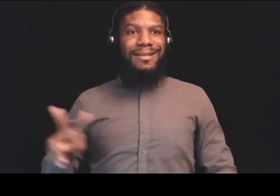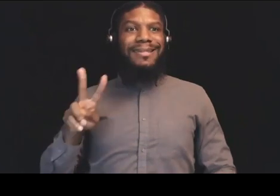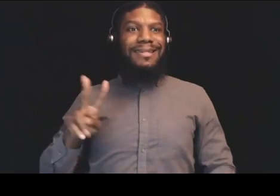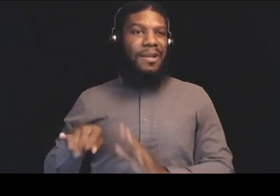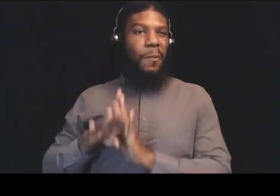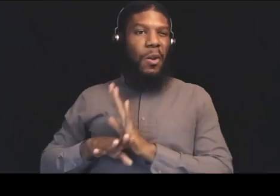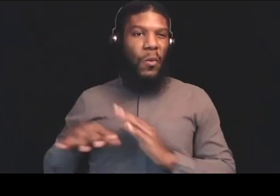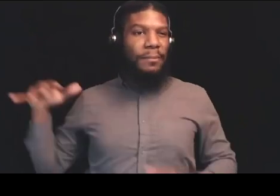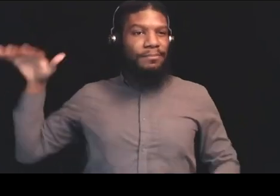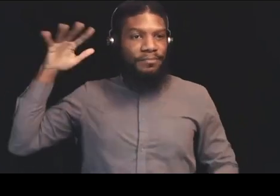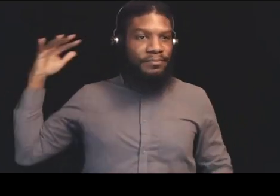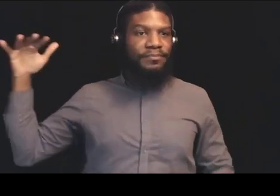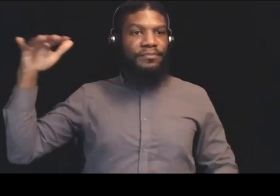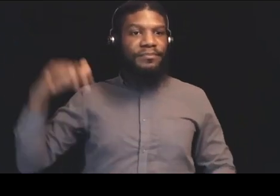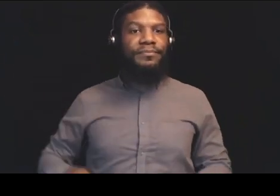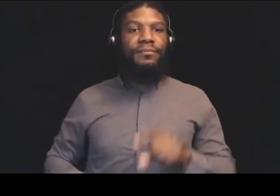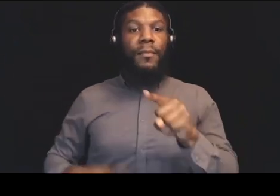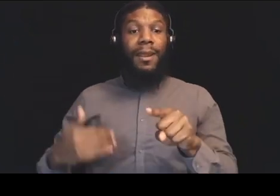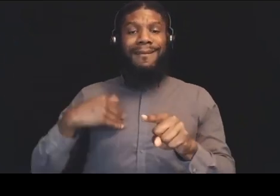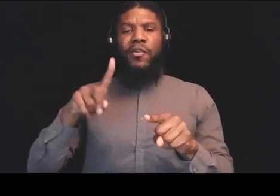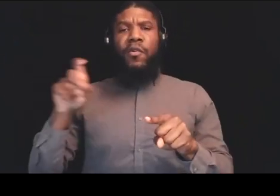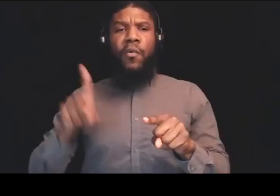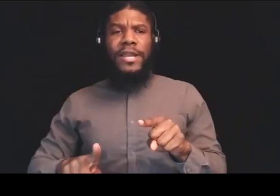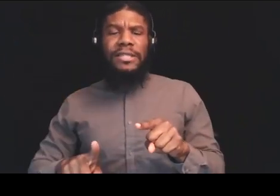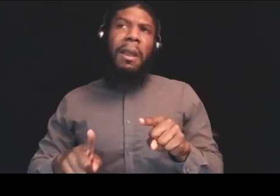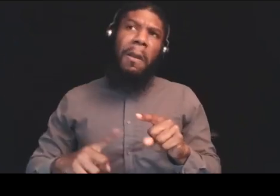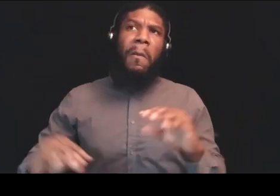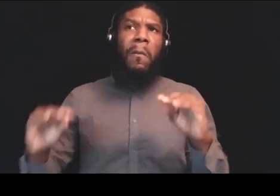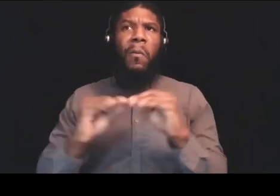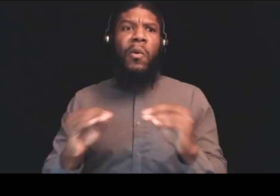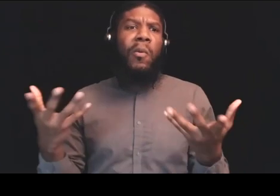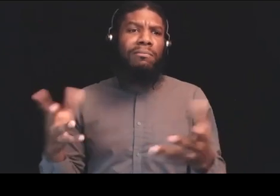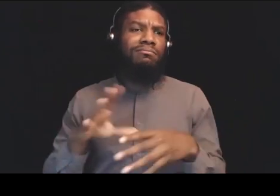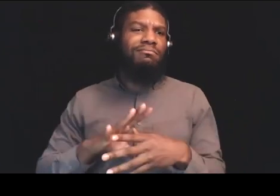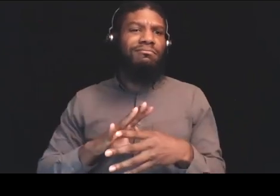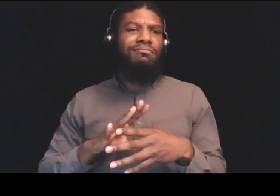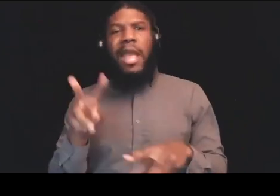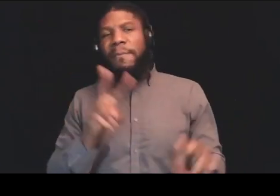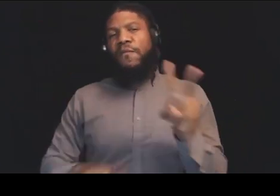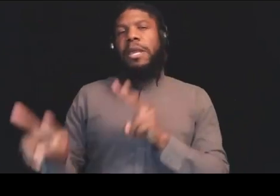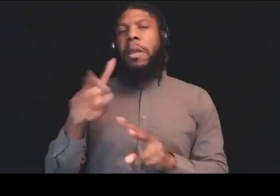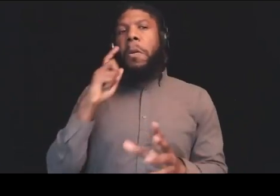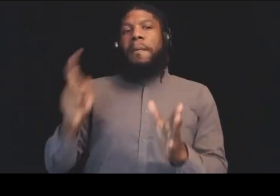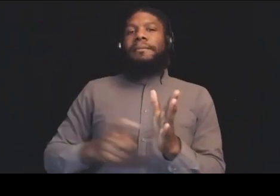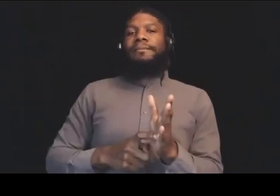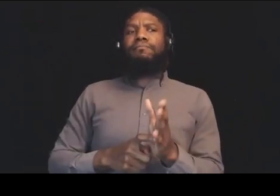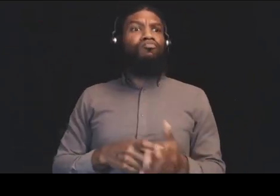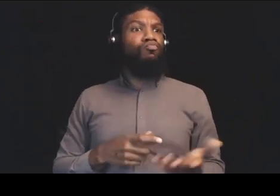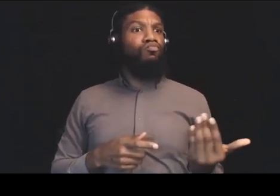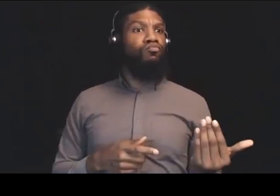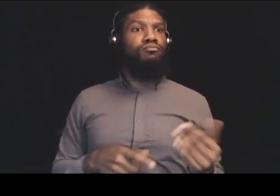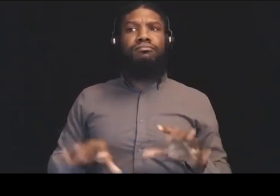So I have a question, or I guess it's more of an observation. Sure. So I just wanted to